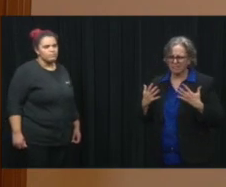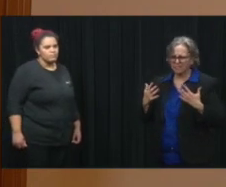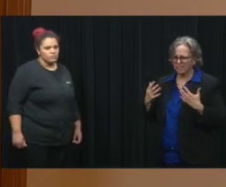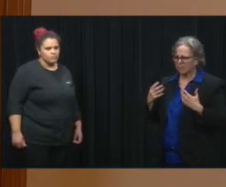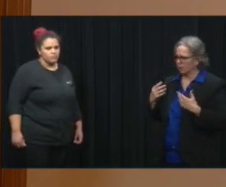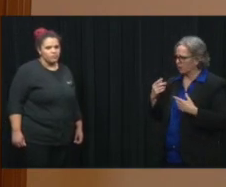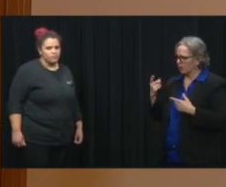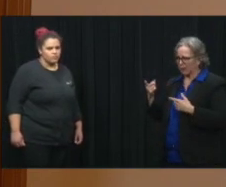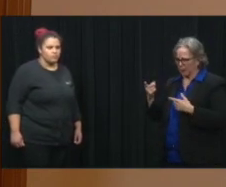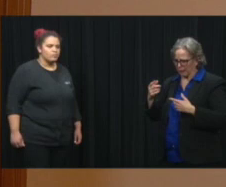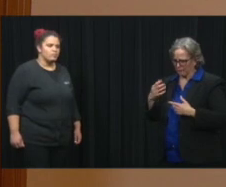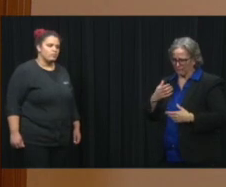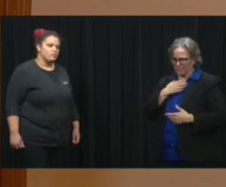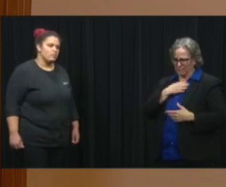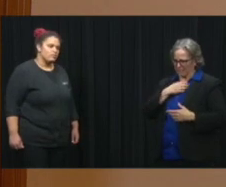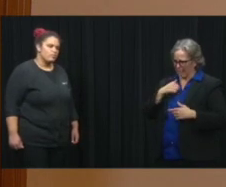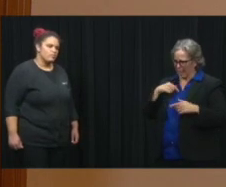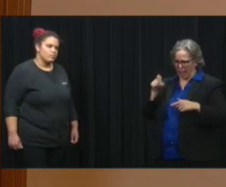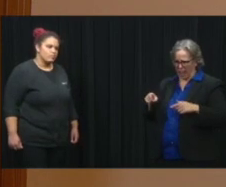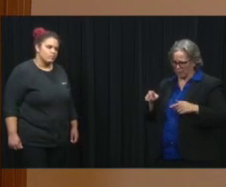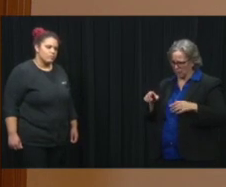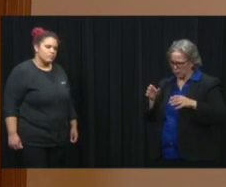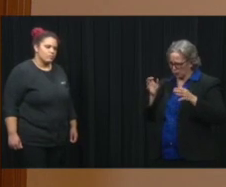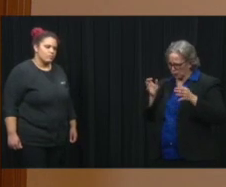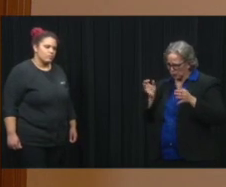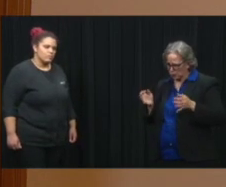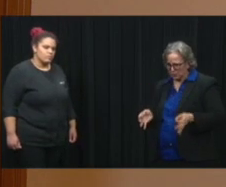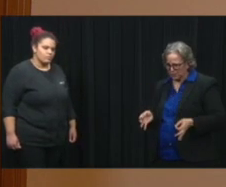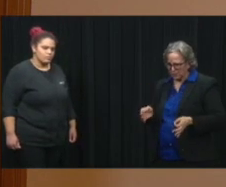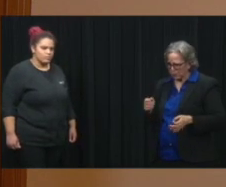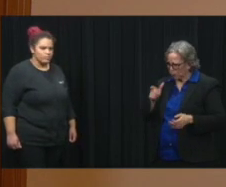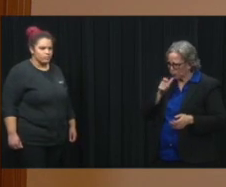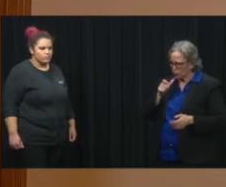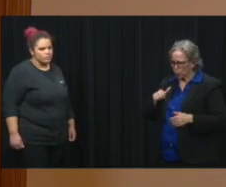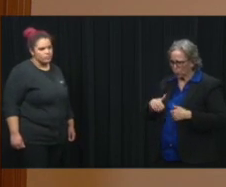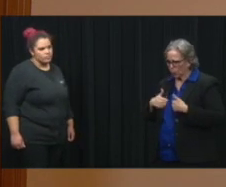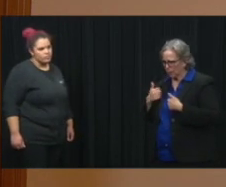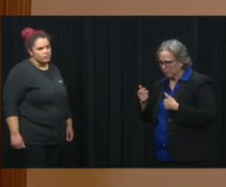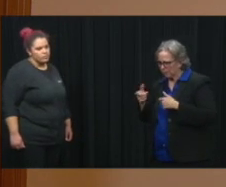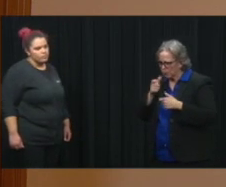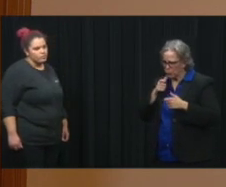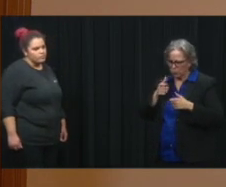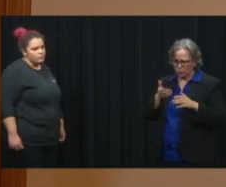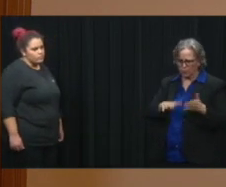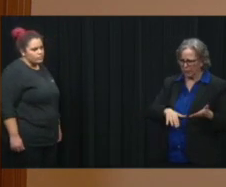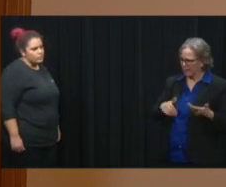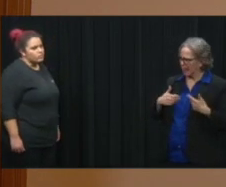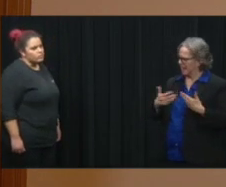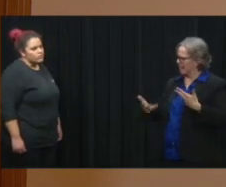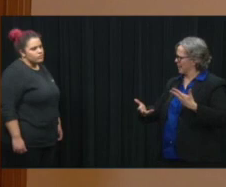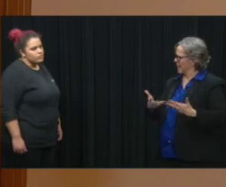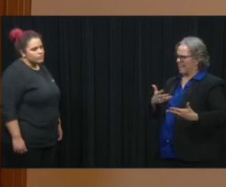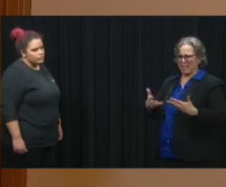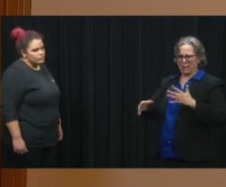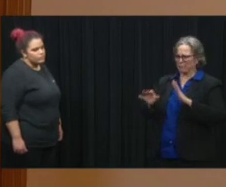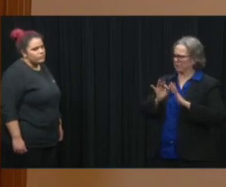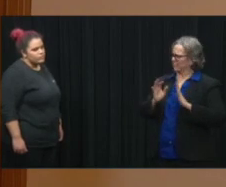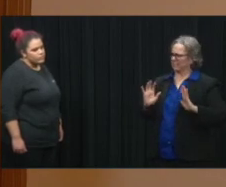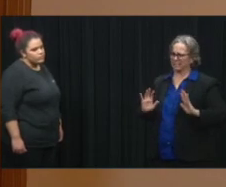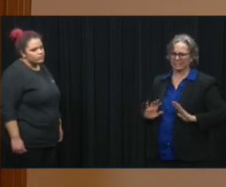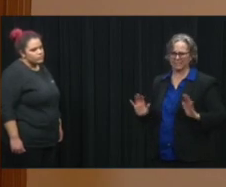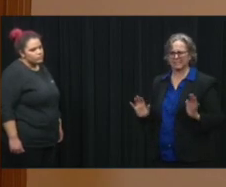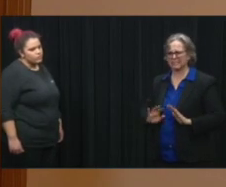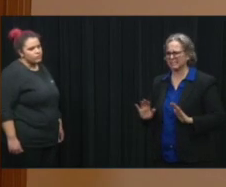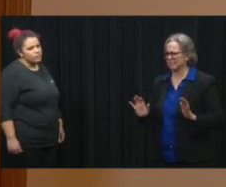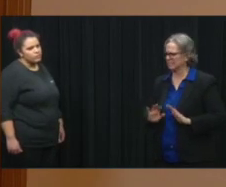on that as time goes on here. I want to add very quickly for the question Laura had asked